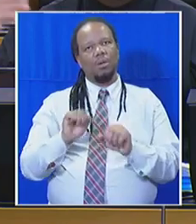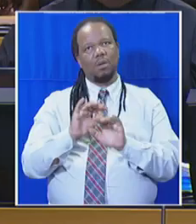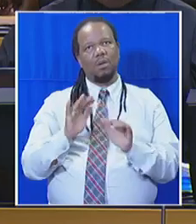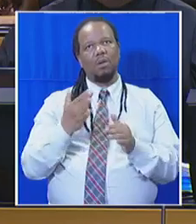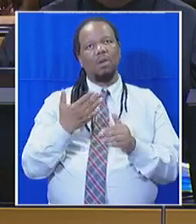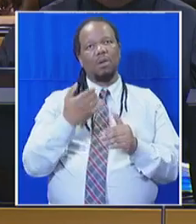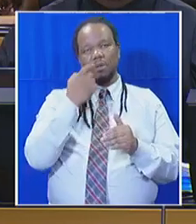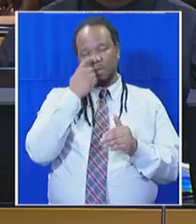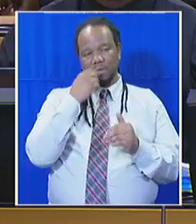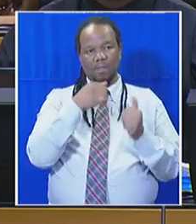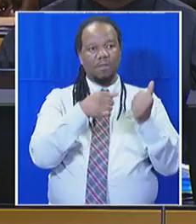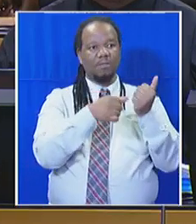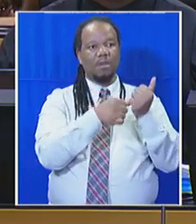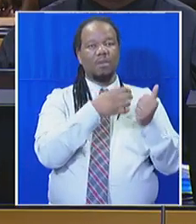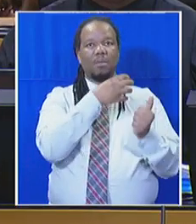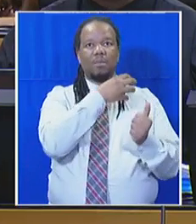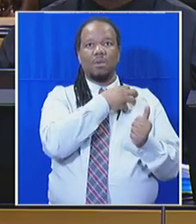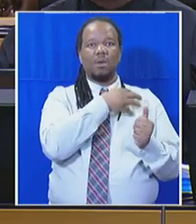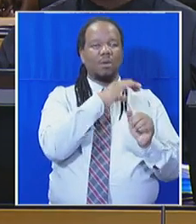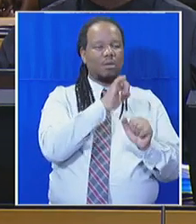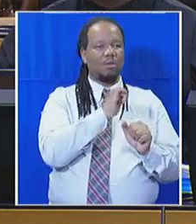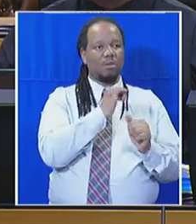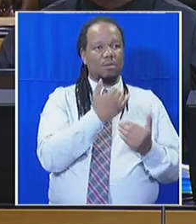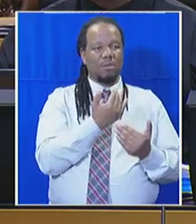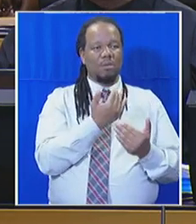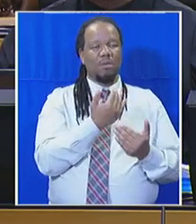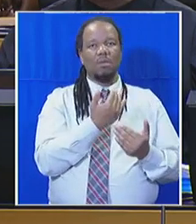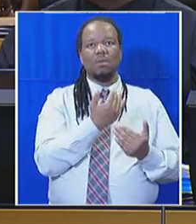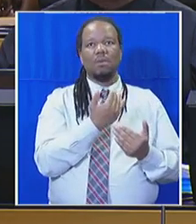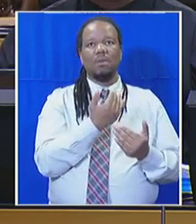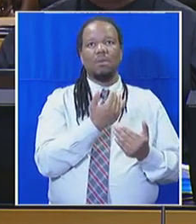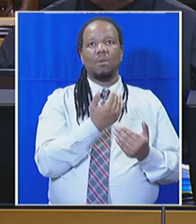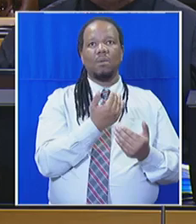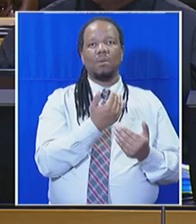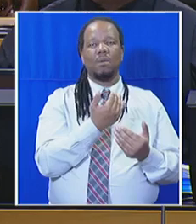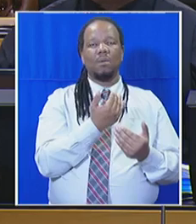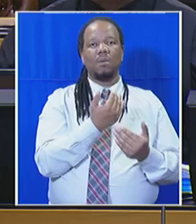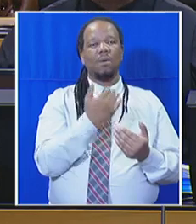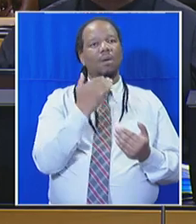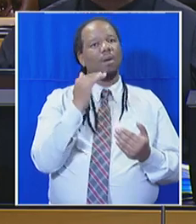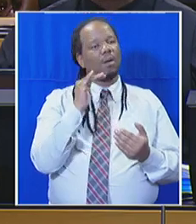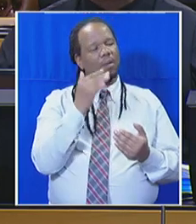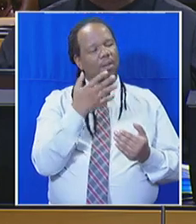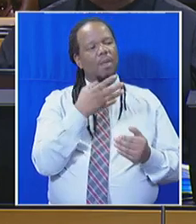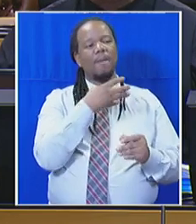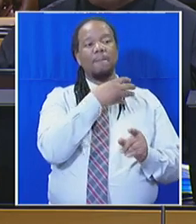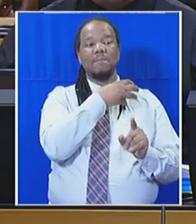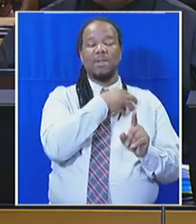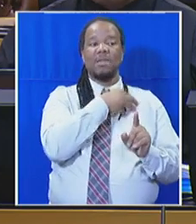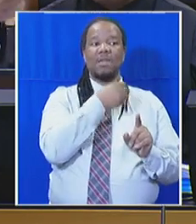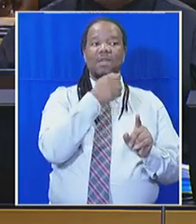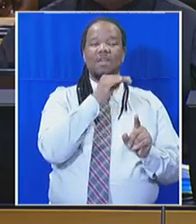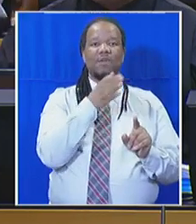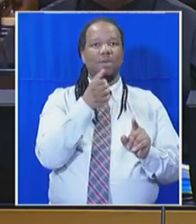Deputy Minister must not thumbsuck. Yes. But what it indicates is the fact that when a minister is not in the House to answer their questions,